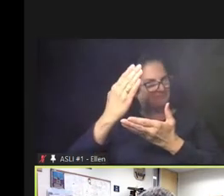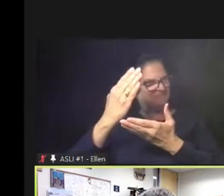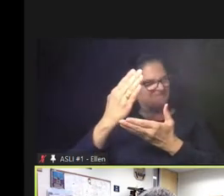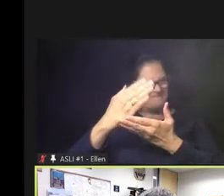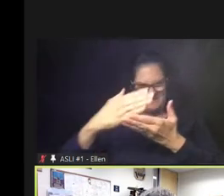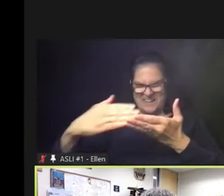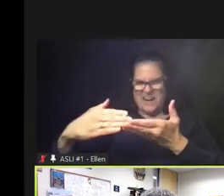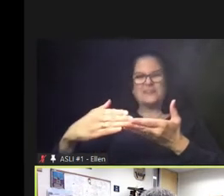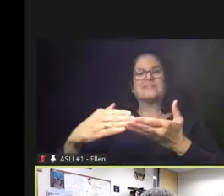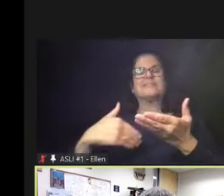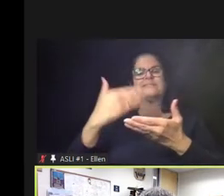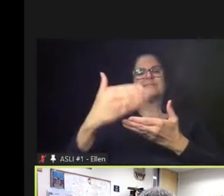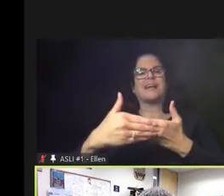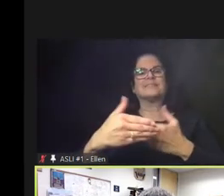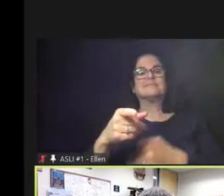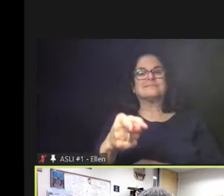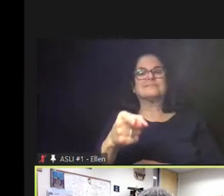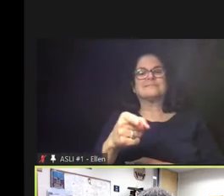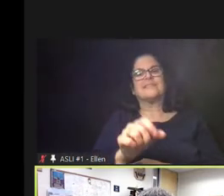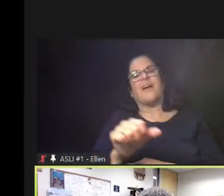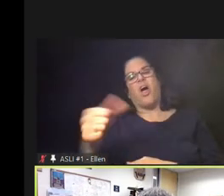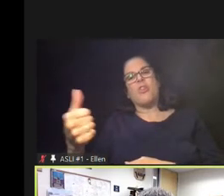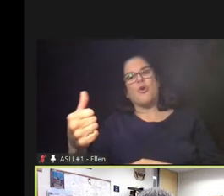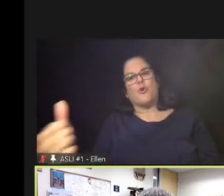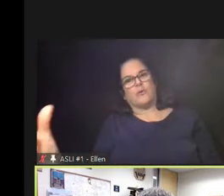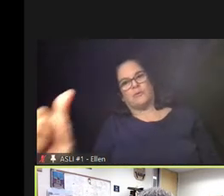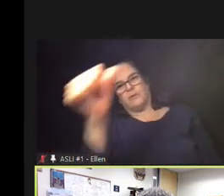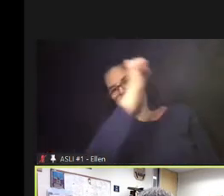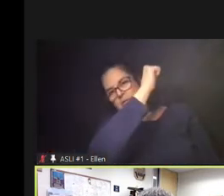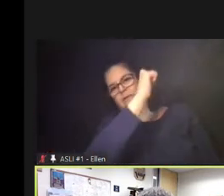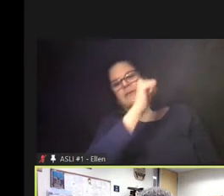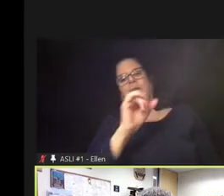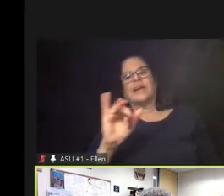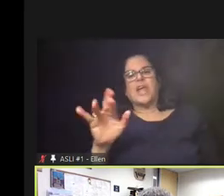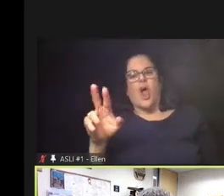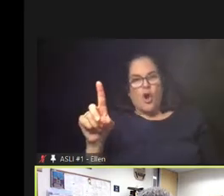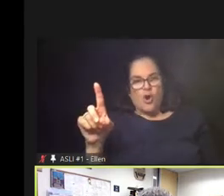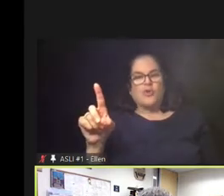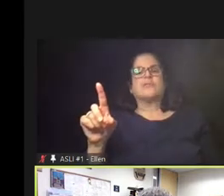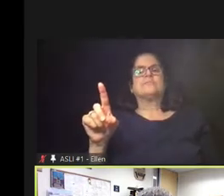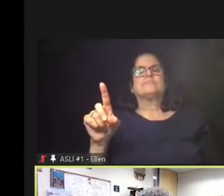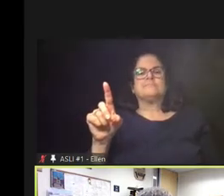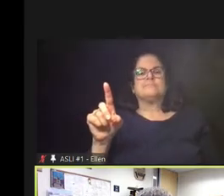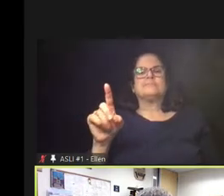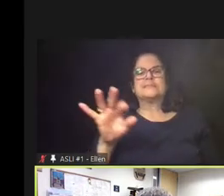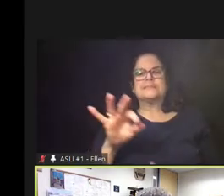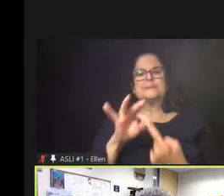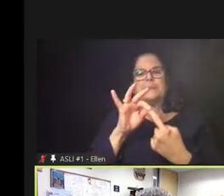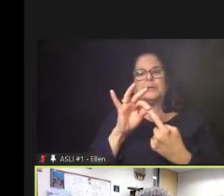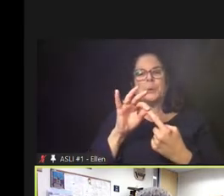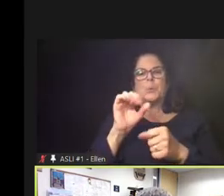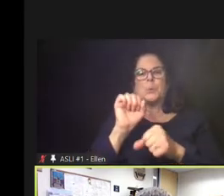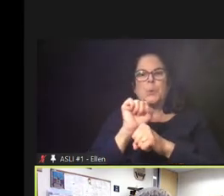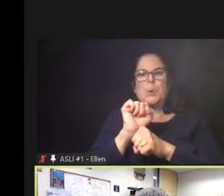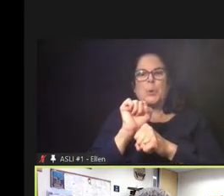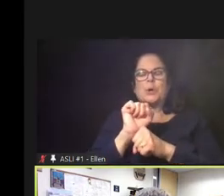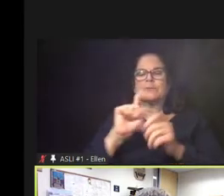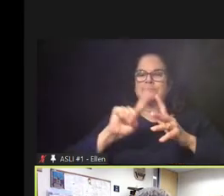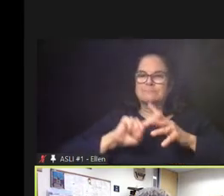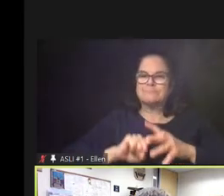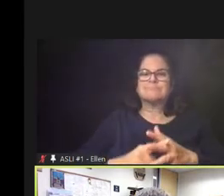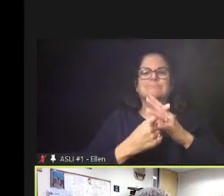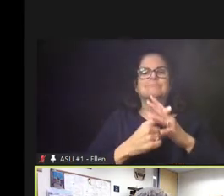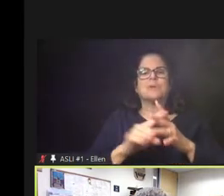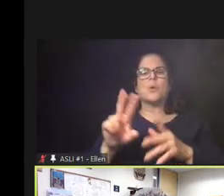next picture. And this is the other direction. So this gives you a look at the yard on the other side of that and the special work and some of the things that were activated. The Rosemont